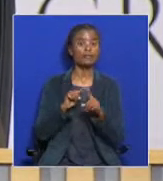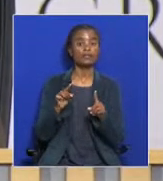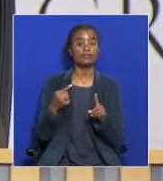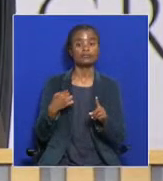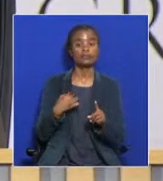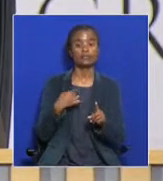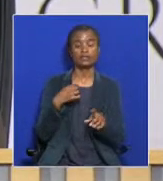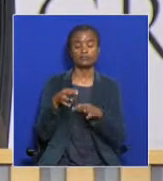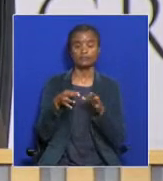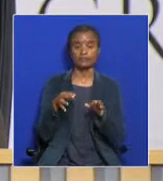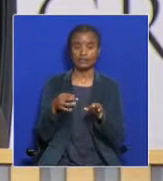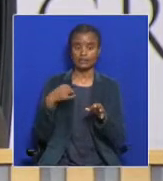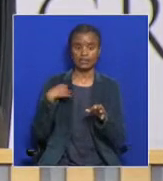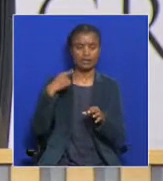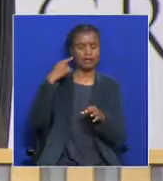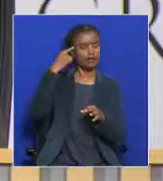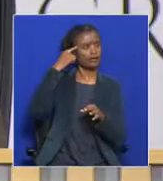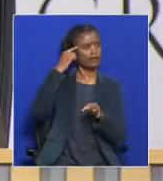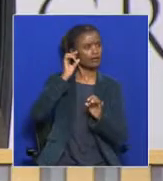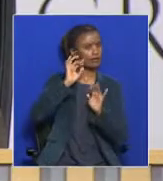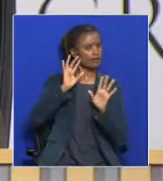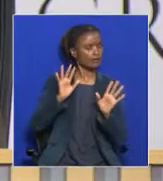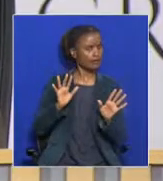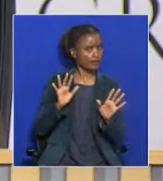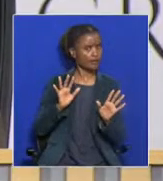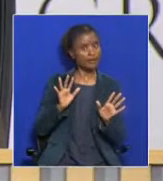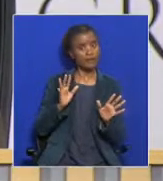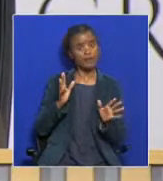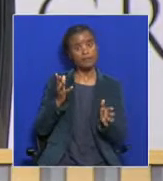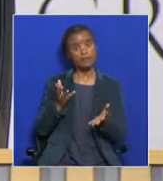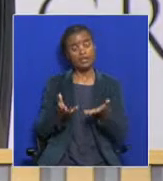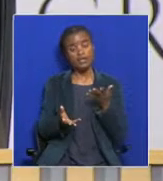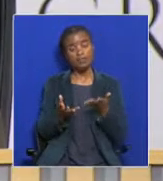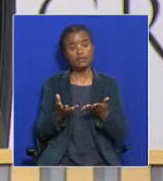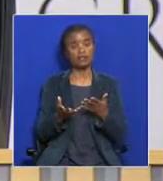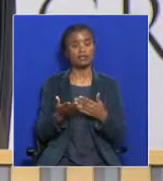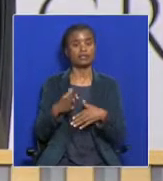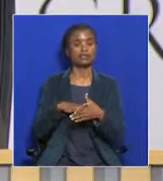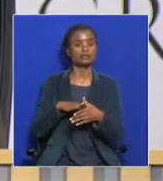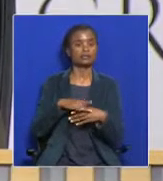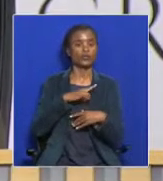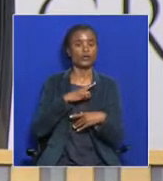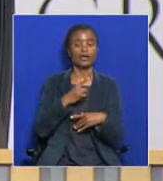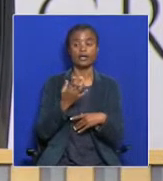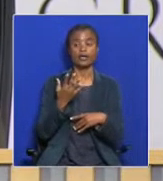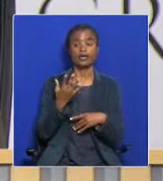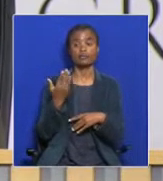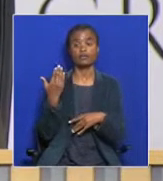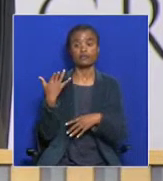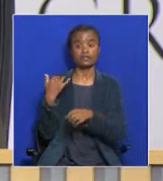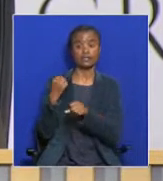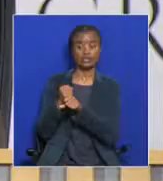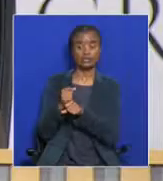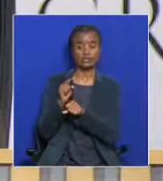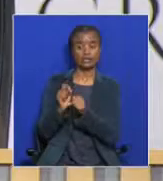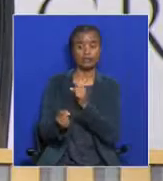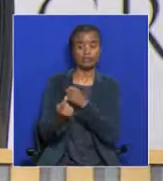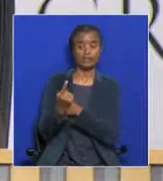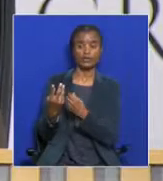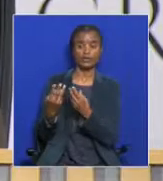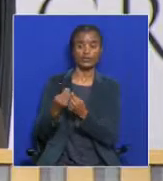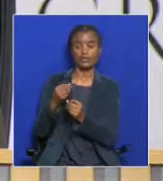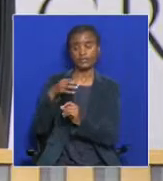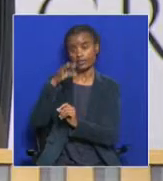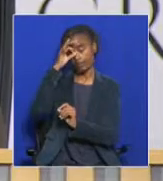head was possibly because of the previous year's incident that we had with Isipingo SAPS regarding that Mandrax